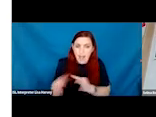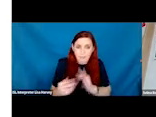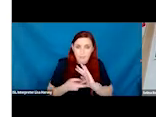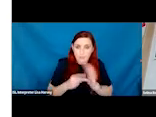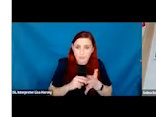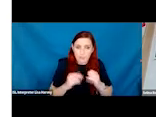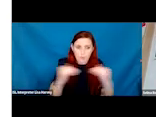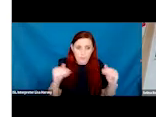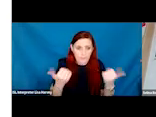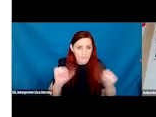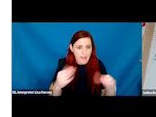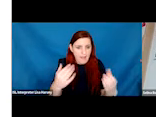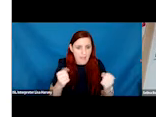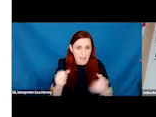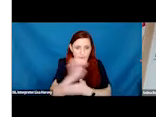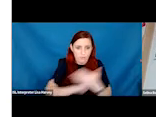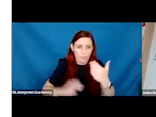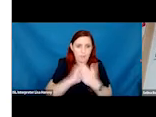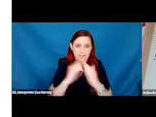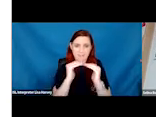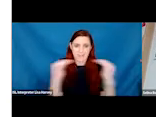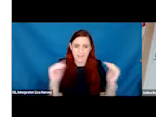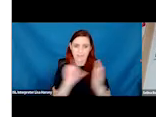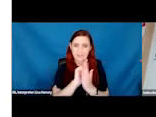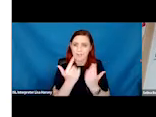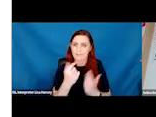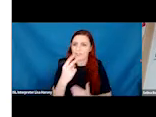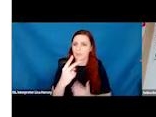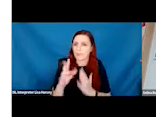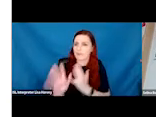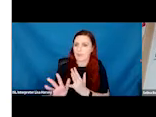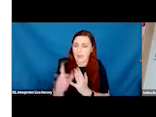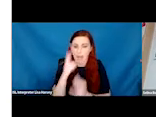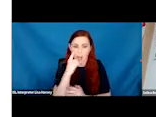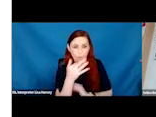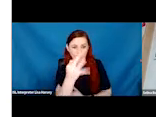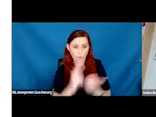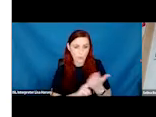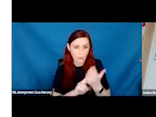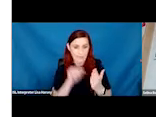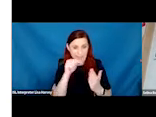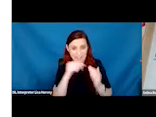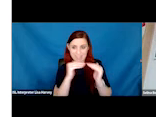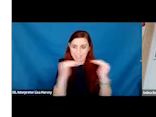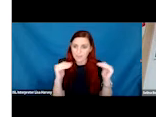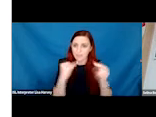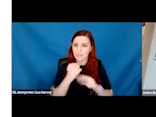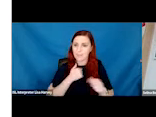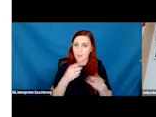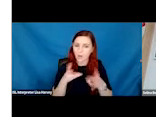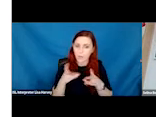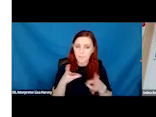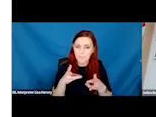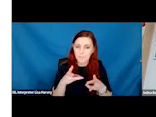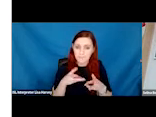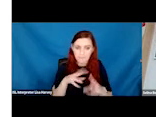European Standard 17210, and I look forward to using the standard within my work. According to Census